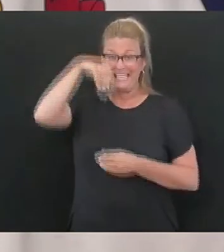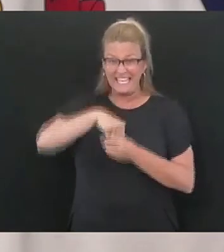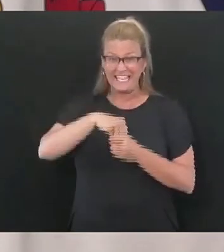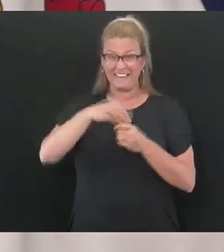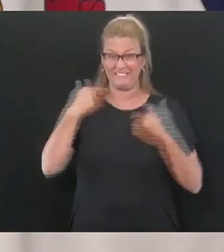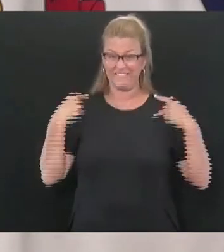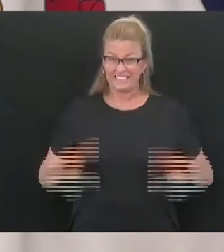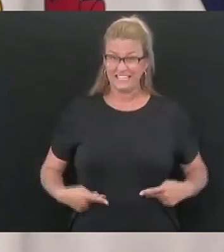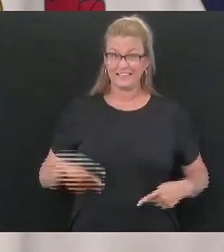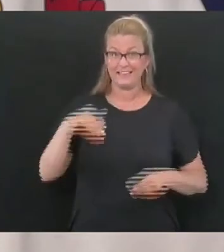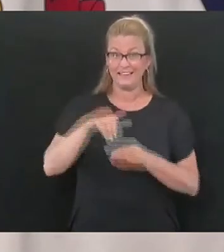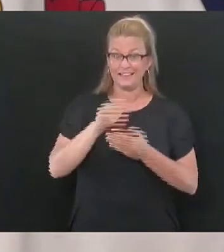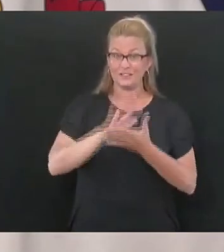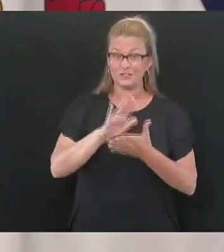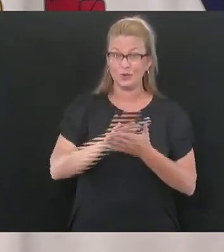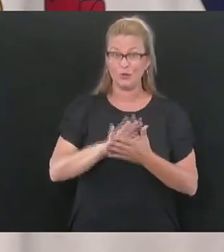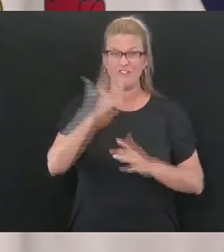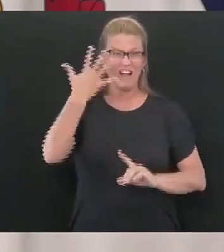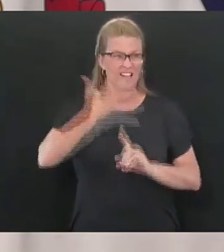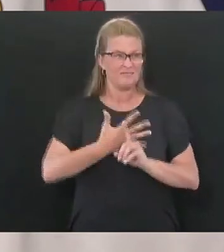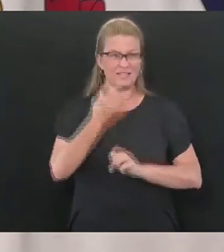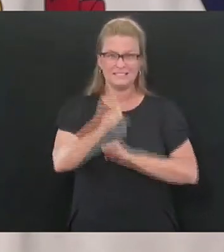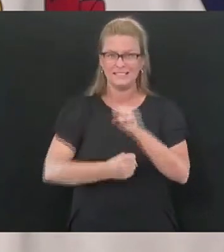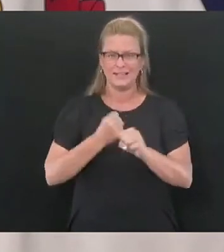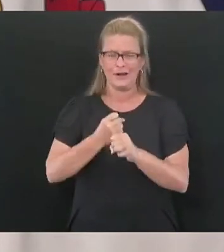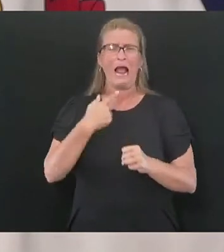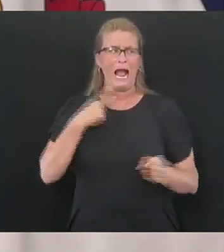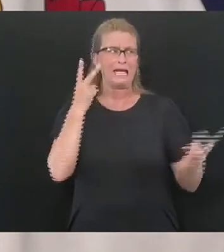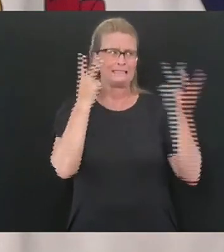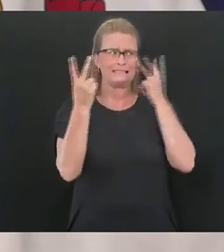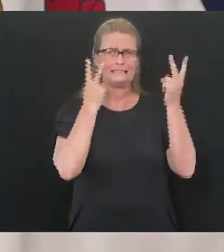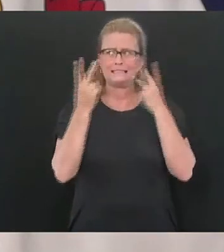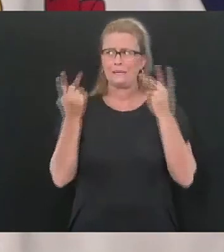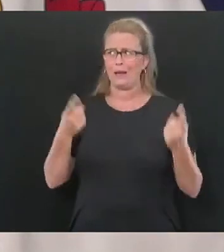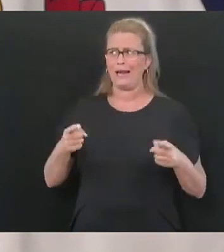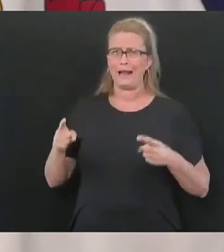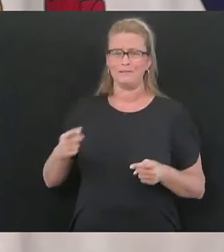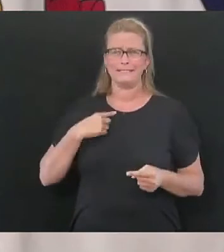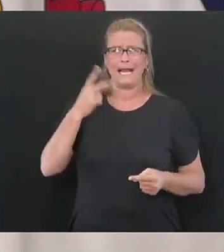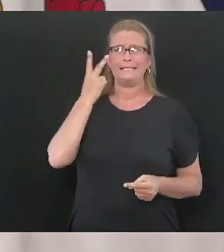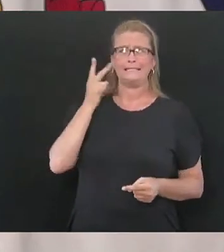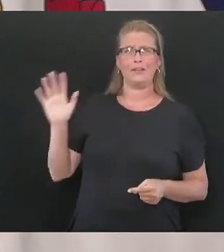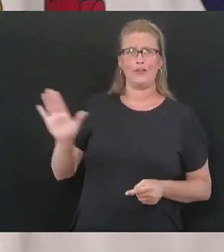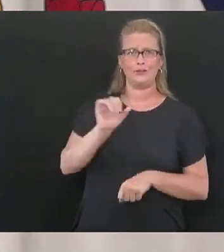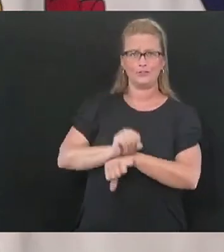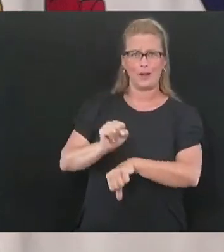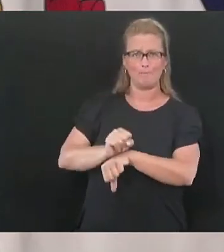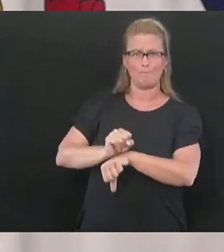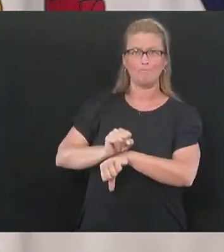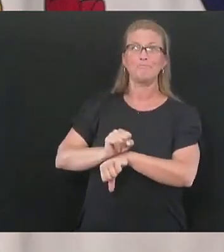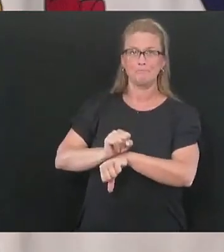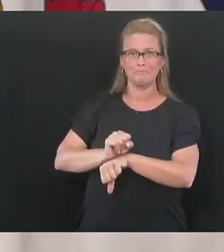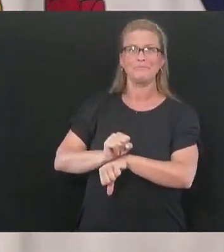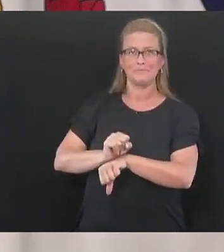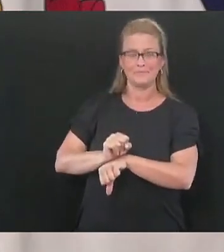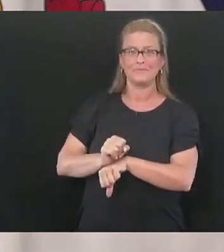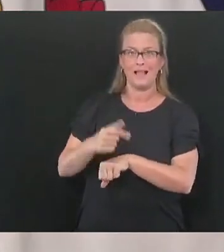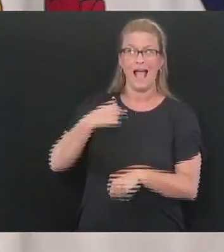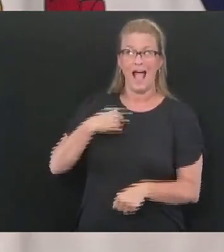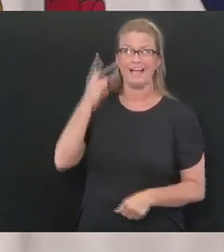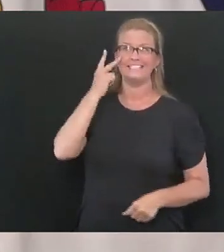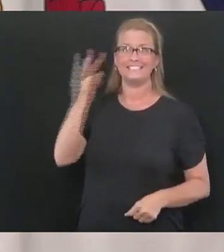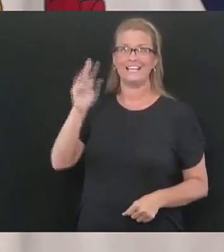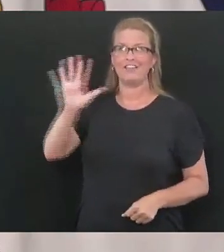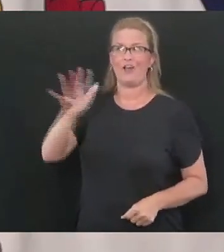5 months out of the year a whole bunch of time. I see them. I see what they do. I see exactly what they do. I see